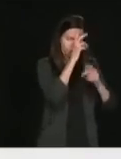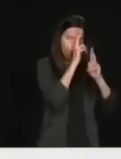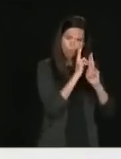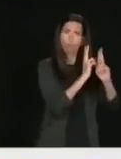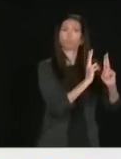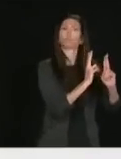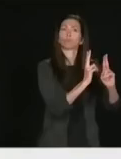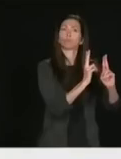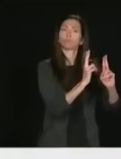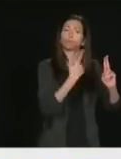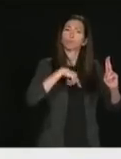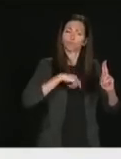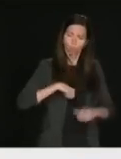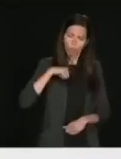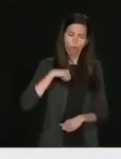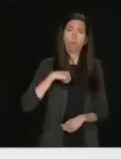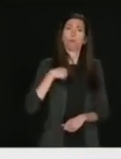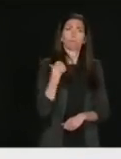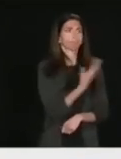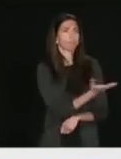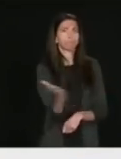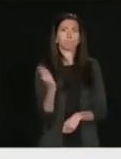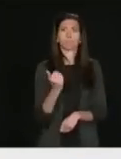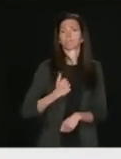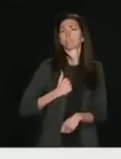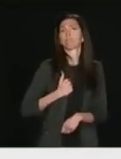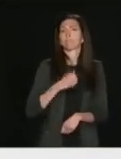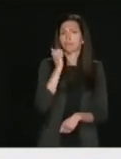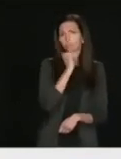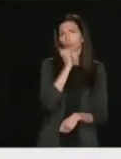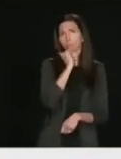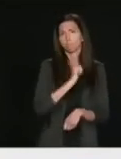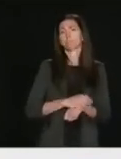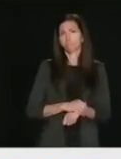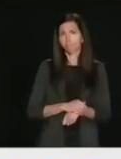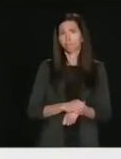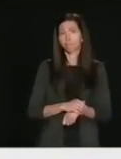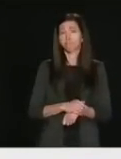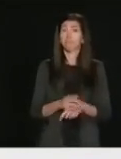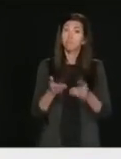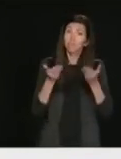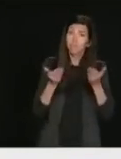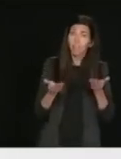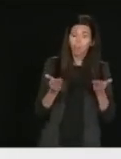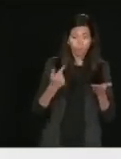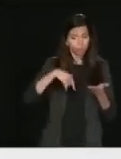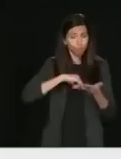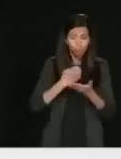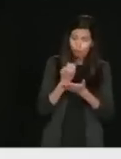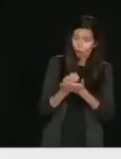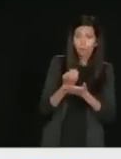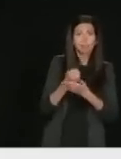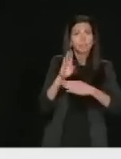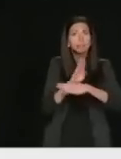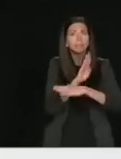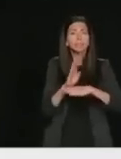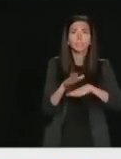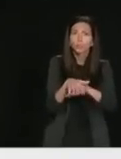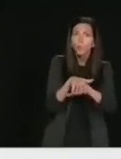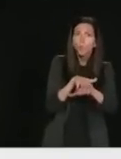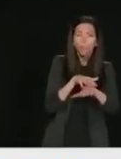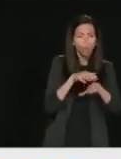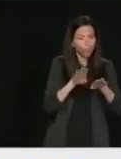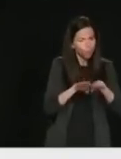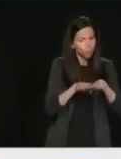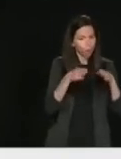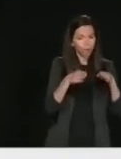in uniform. As we start to carefully and gradually reopen our economy, a lot of people will be wondering